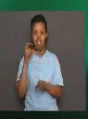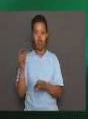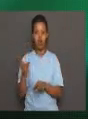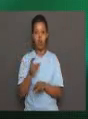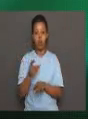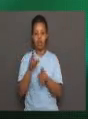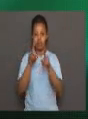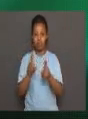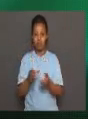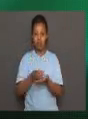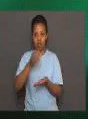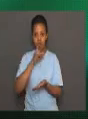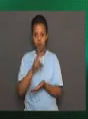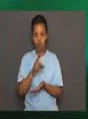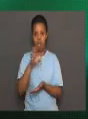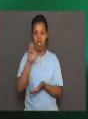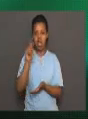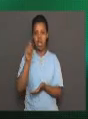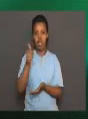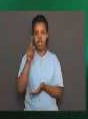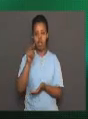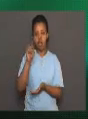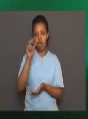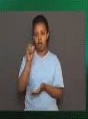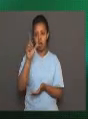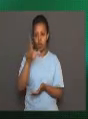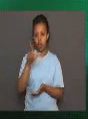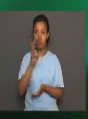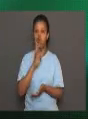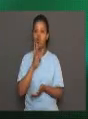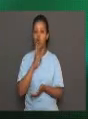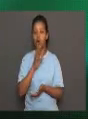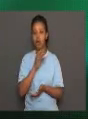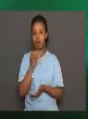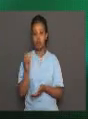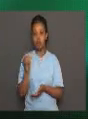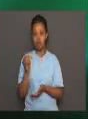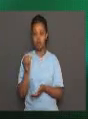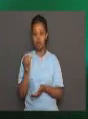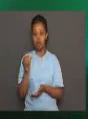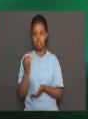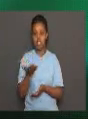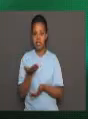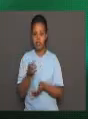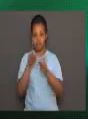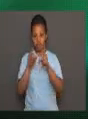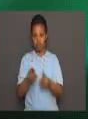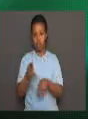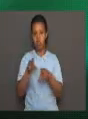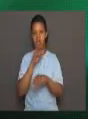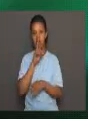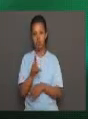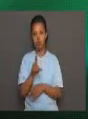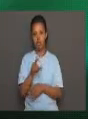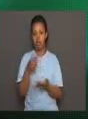tubes, ethanol, water, and a substance to test.